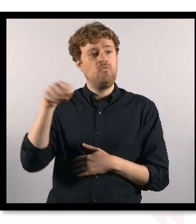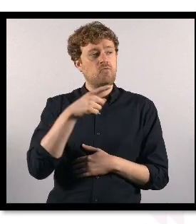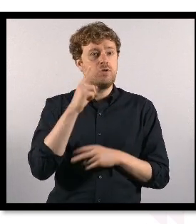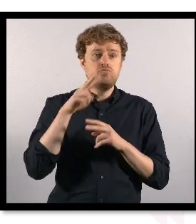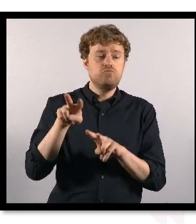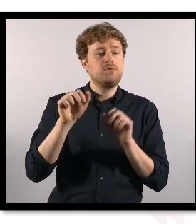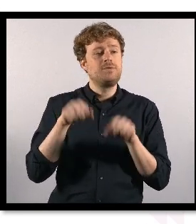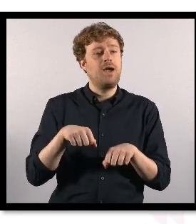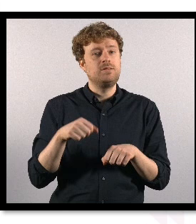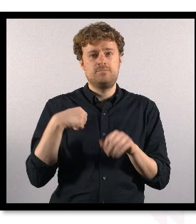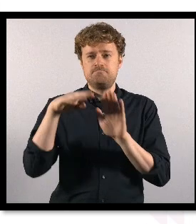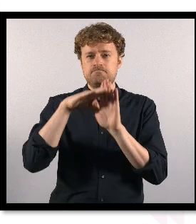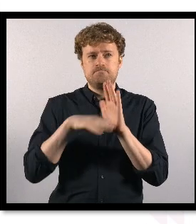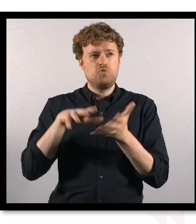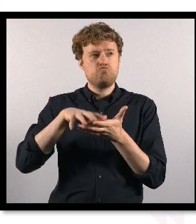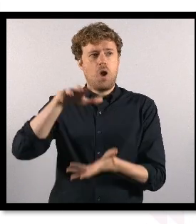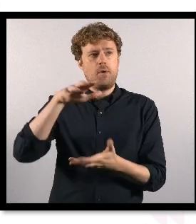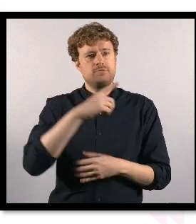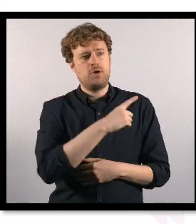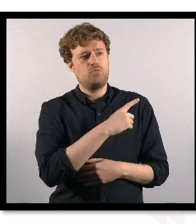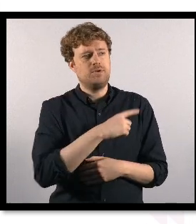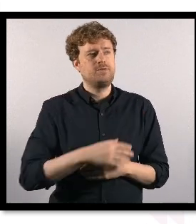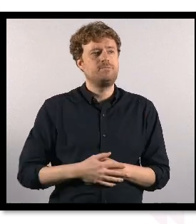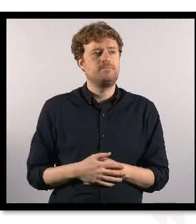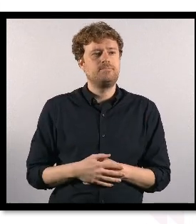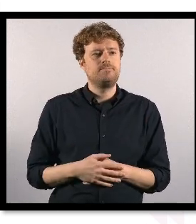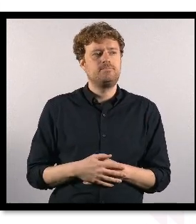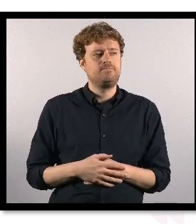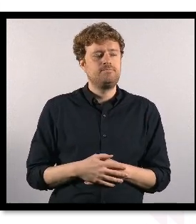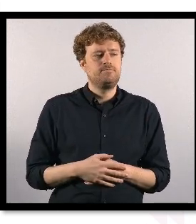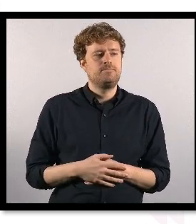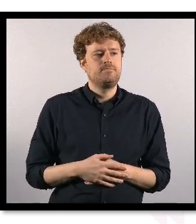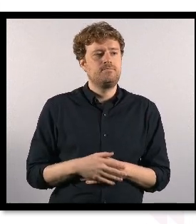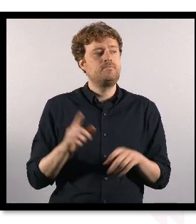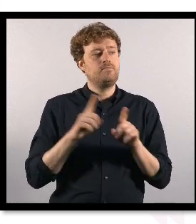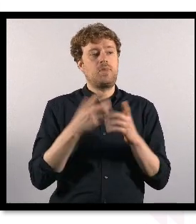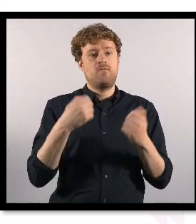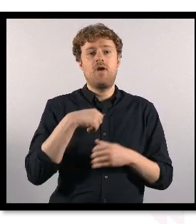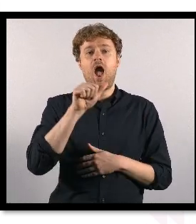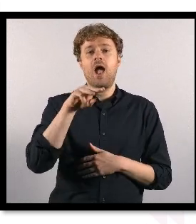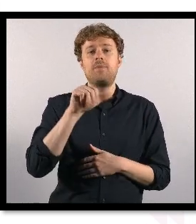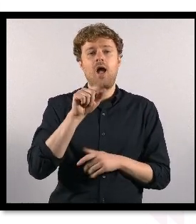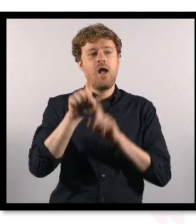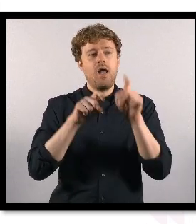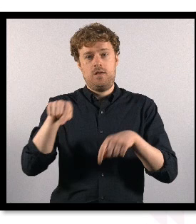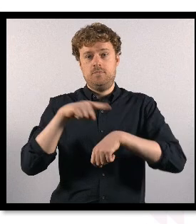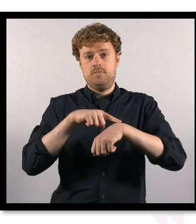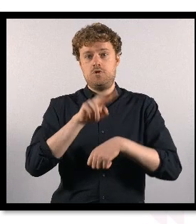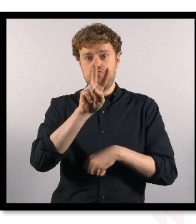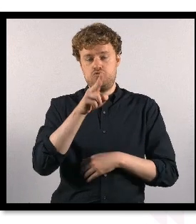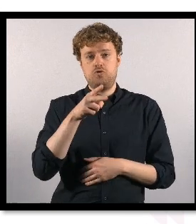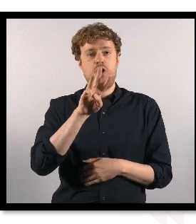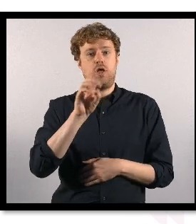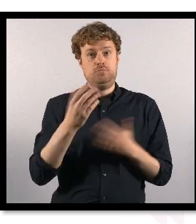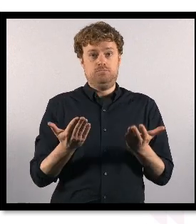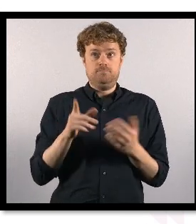mentioned today, please come and ask us. This is Katie Gamanji. I'm Ricardo. And thank you very much, and looking forward to